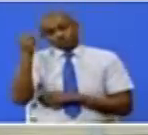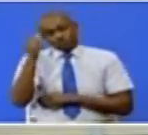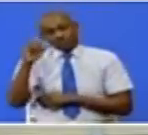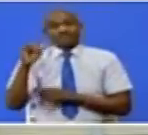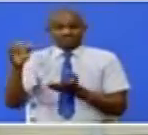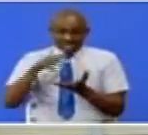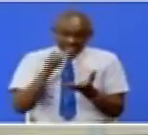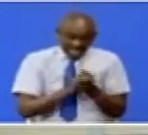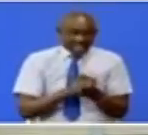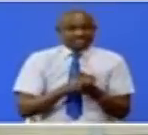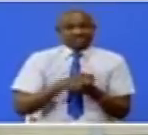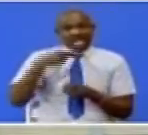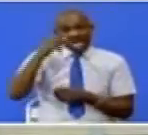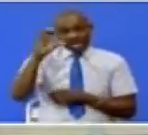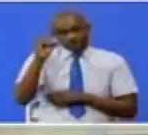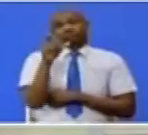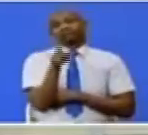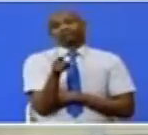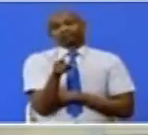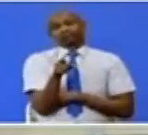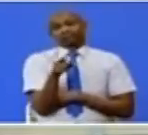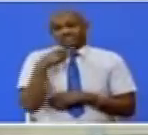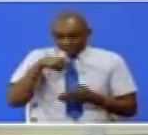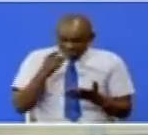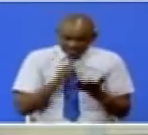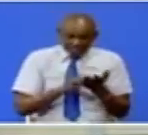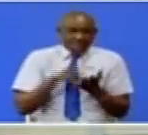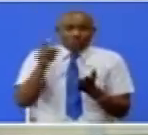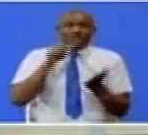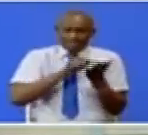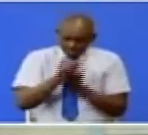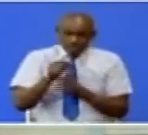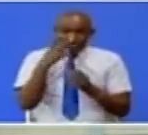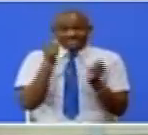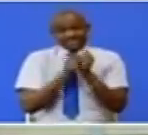Sugar Company, and Hako Tiger Brands. Annual reports to be published in